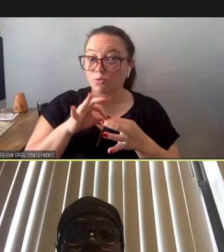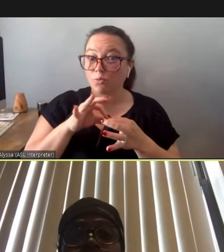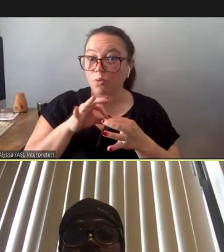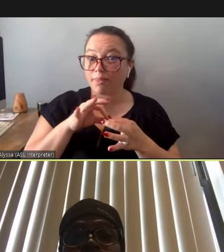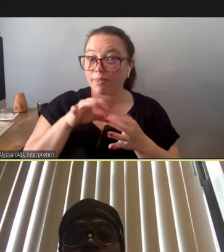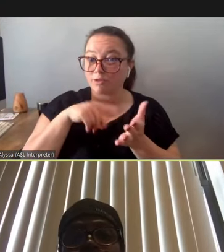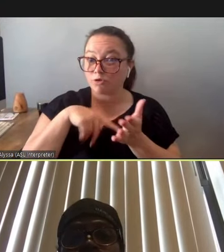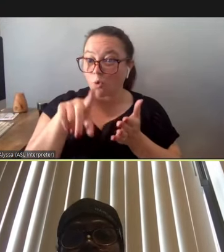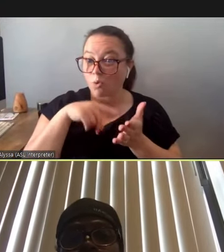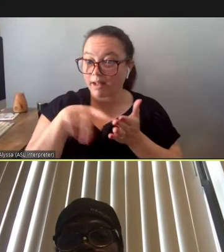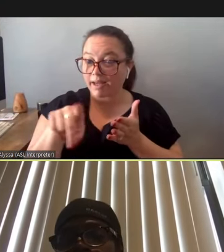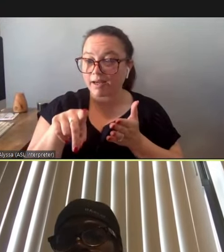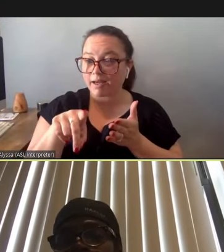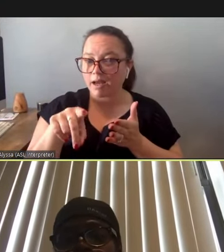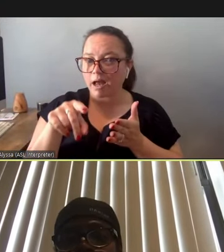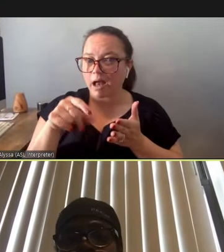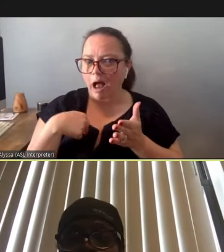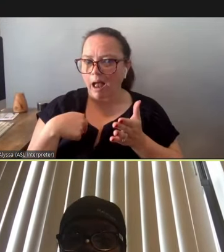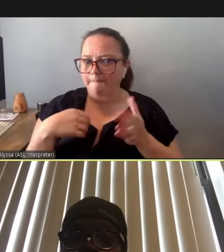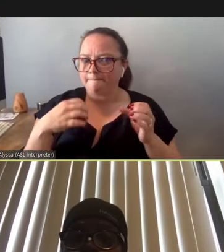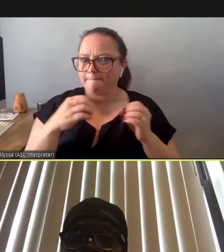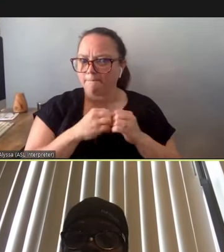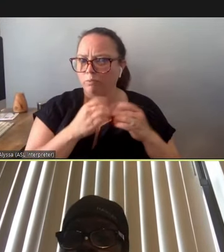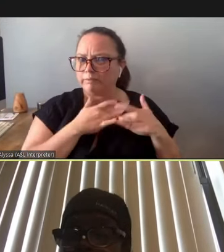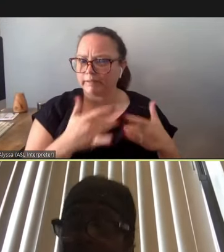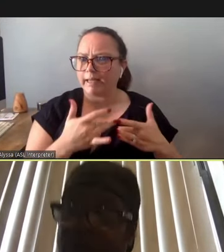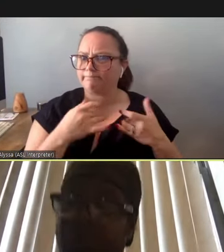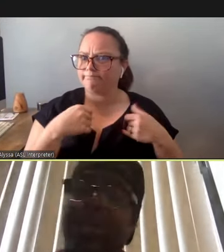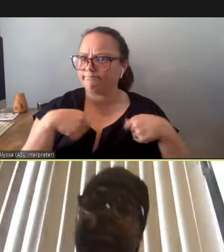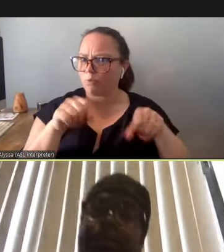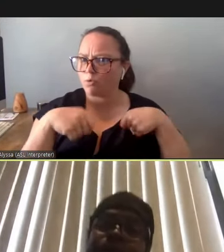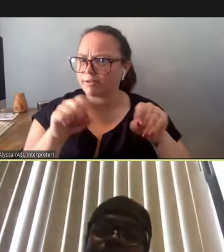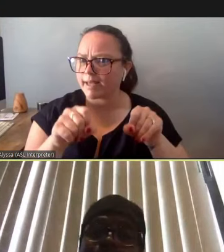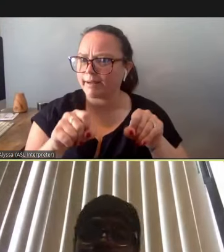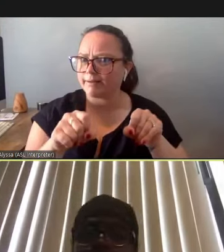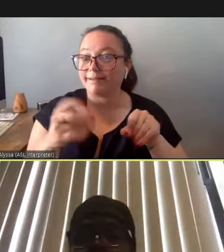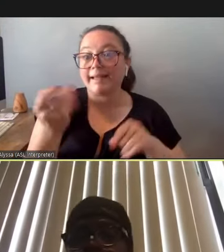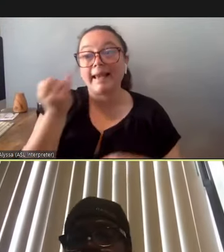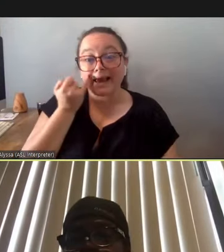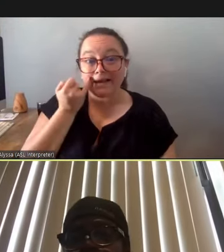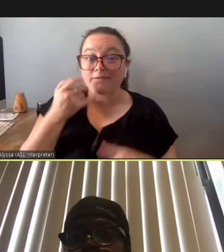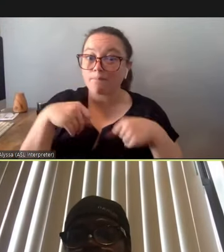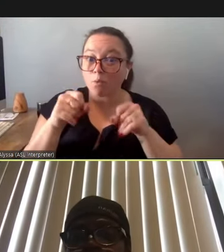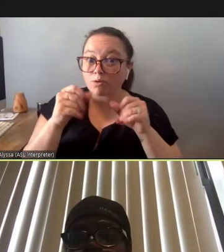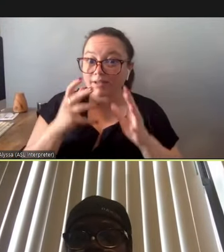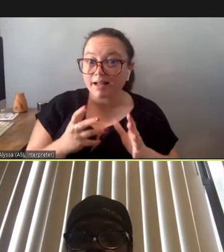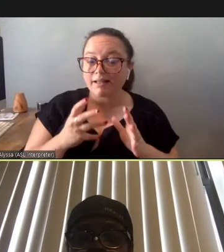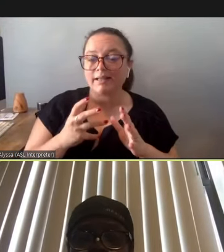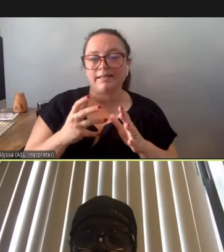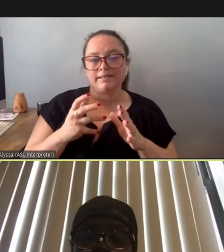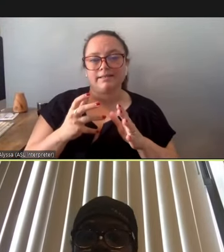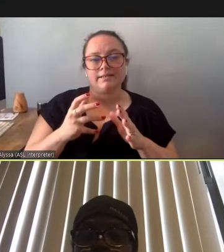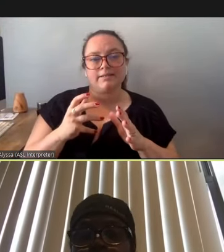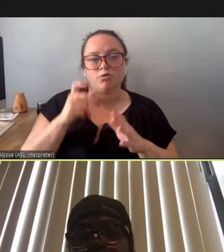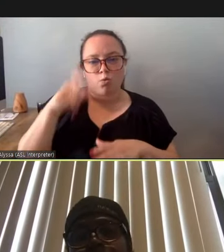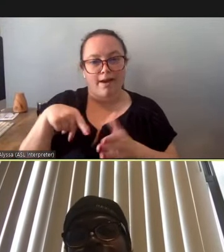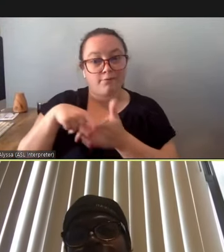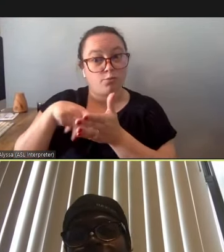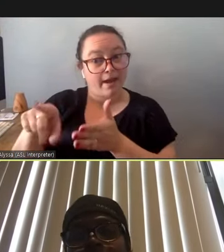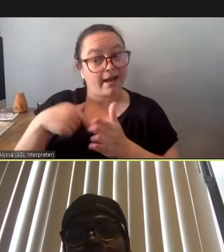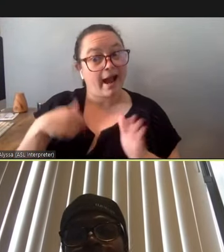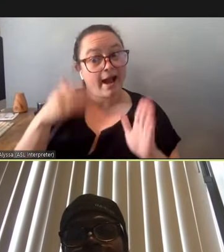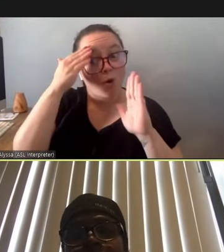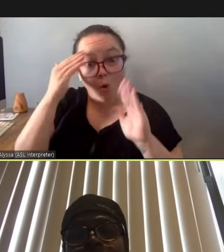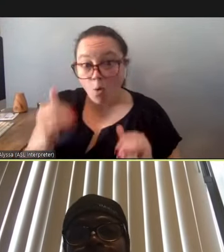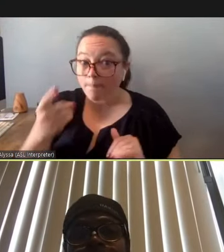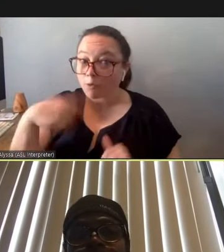more incentivized to ride my motorcycle, provided that motorcyclists are indeed exempt, which I hope that you guys